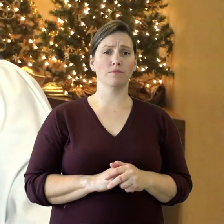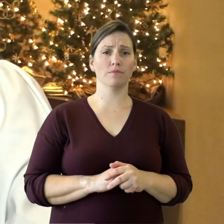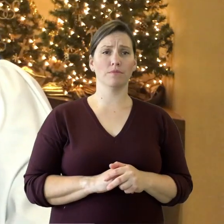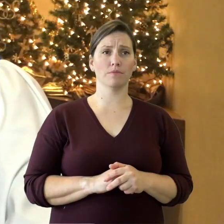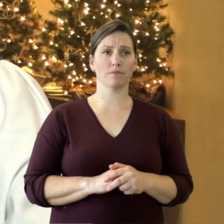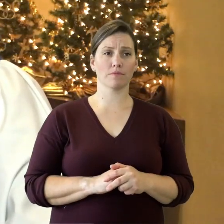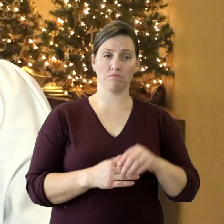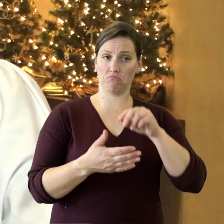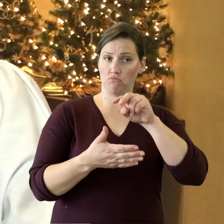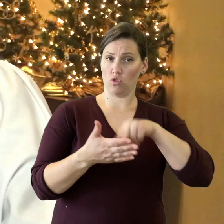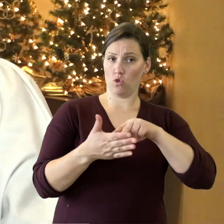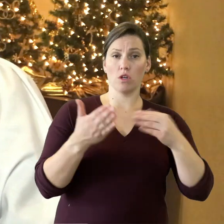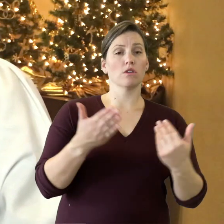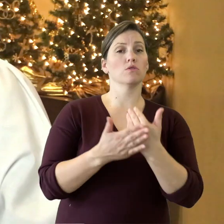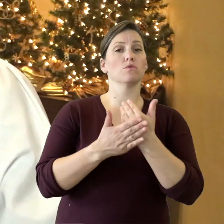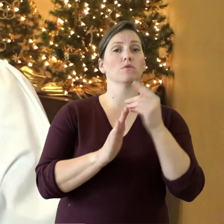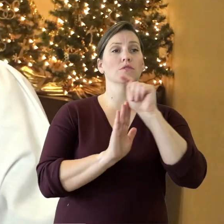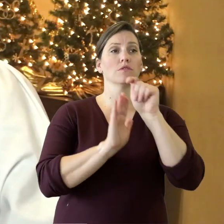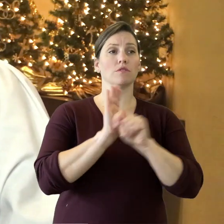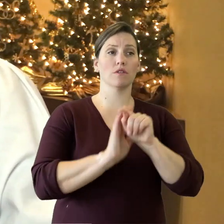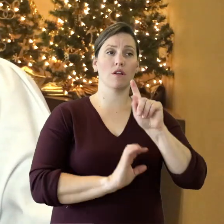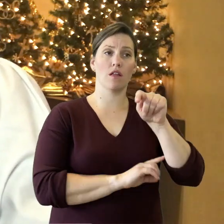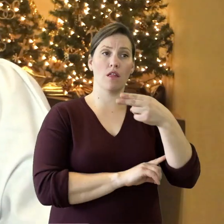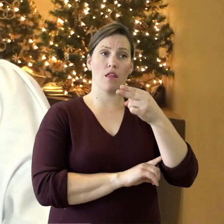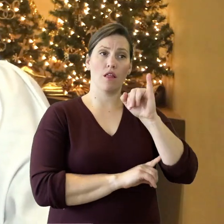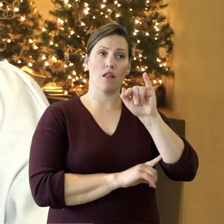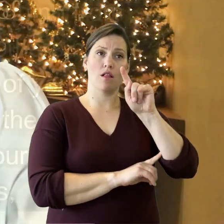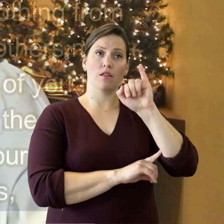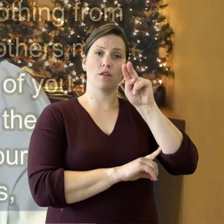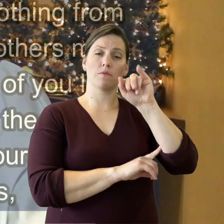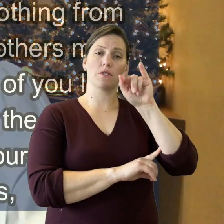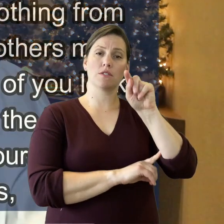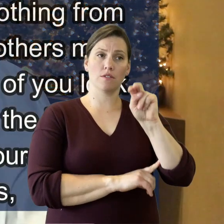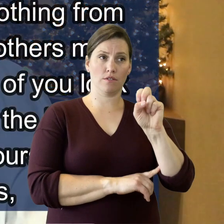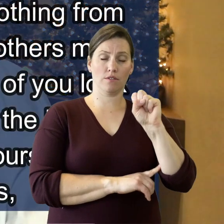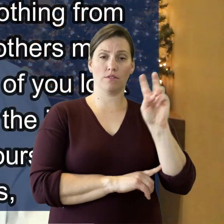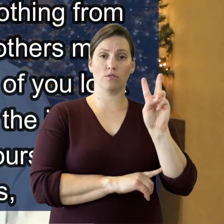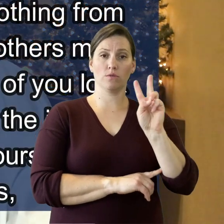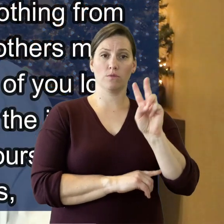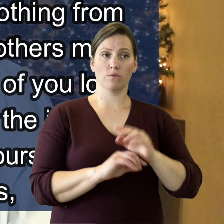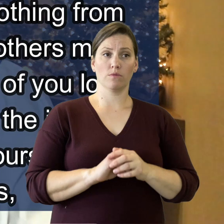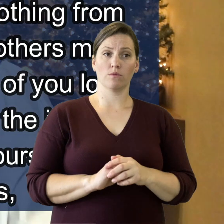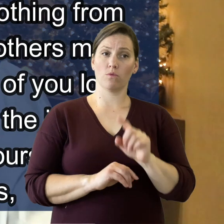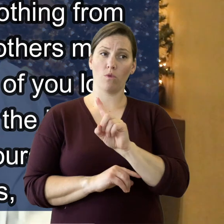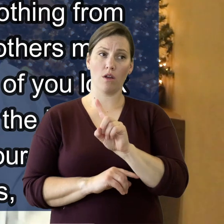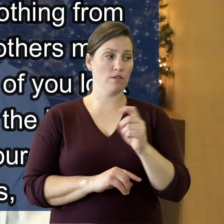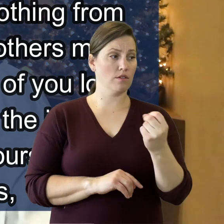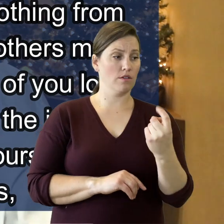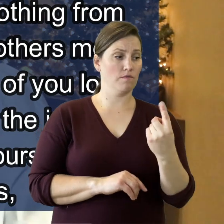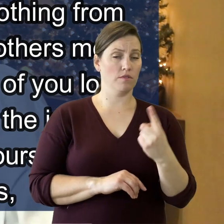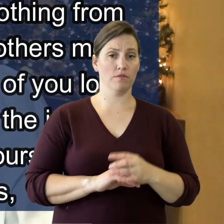Our second scripture reading is from the New Testament, the book of Philippians, chapter 2, the first